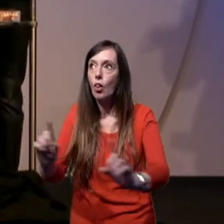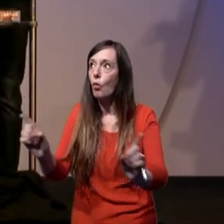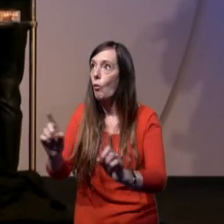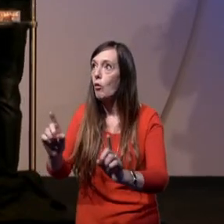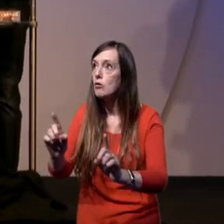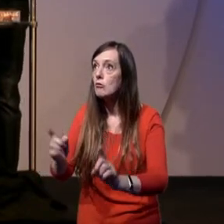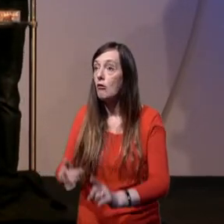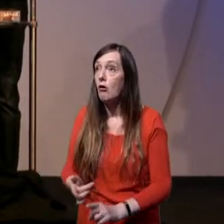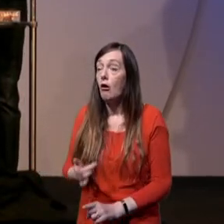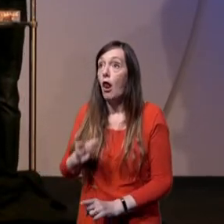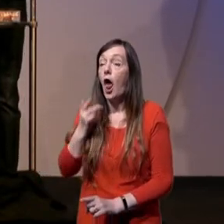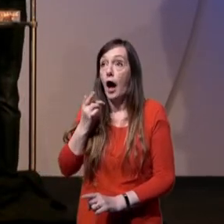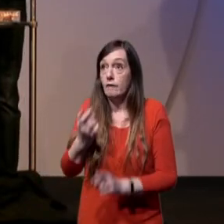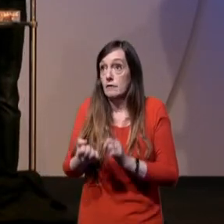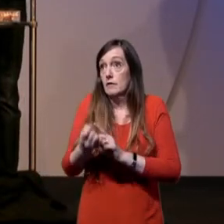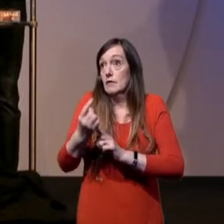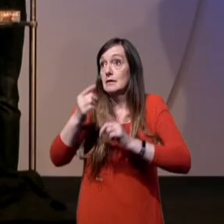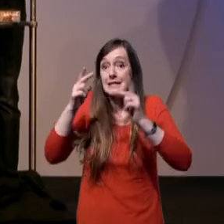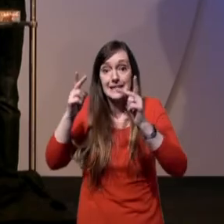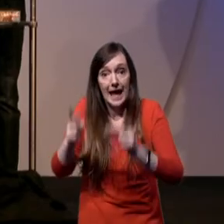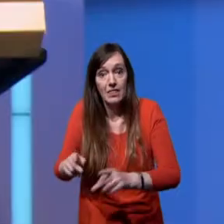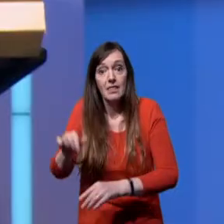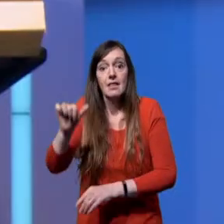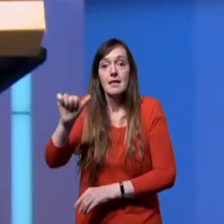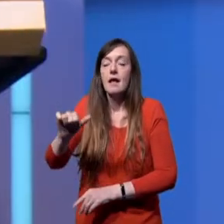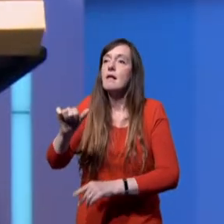live for eternal life.